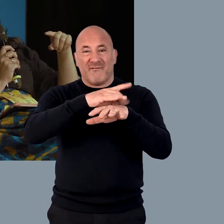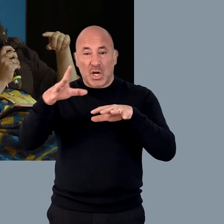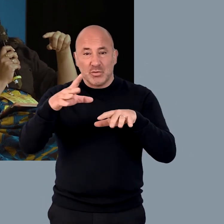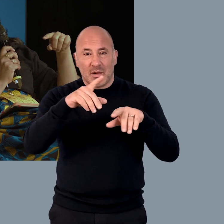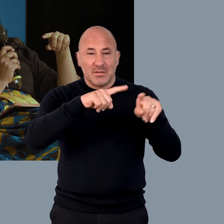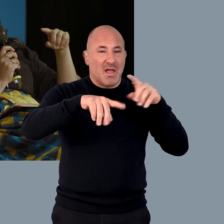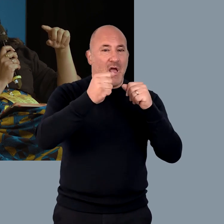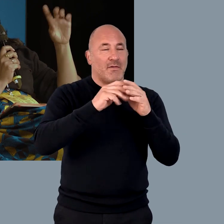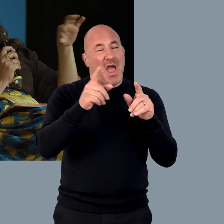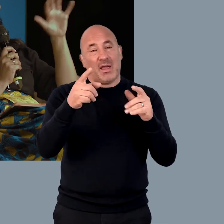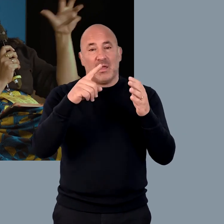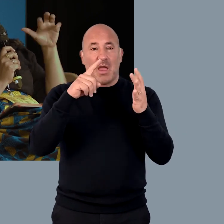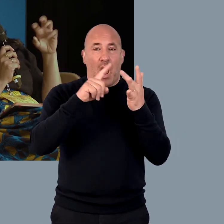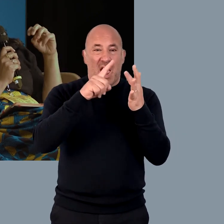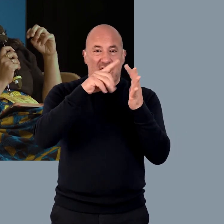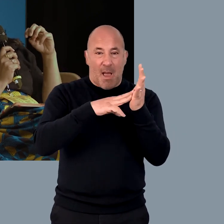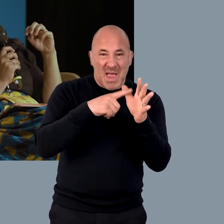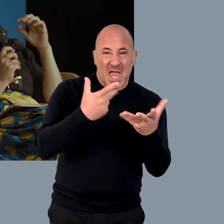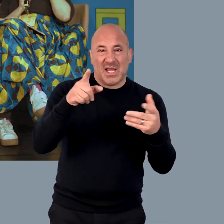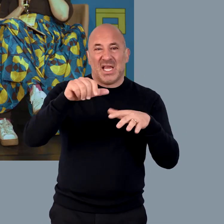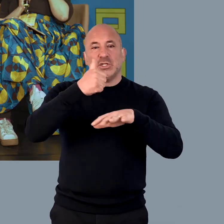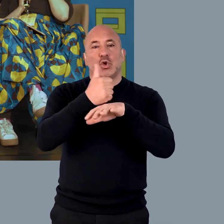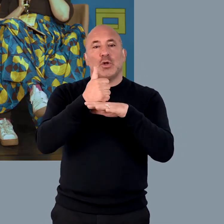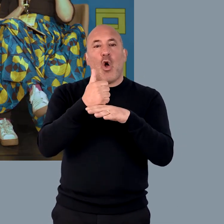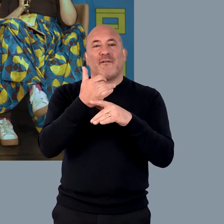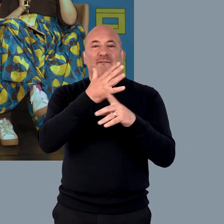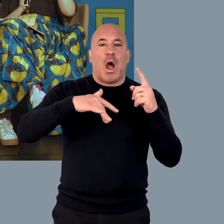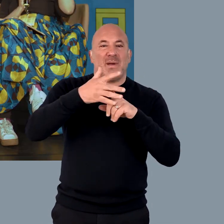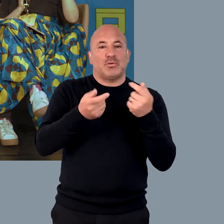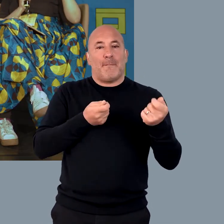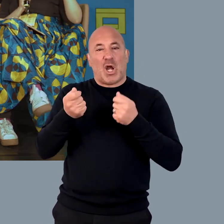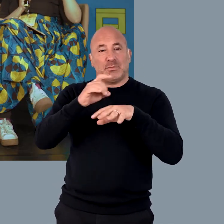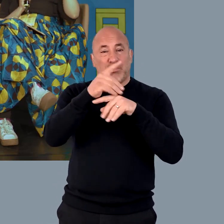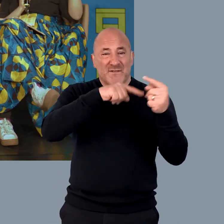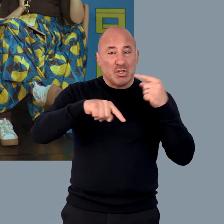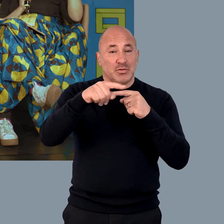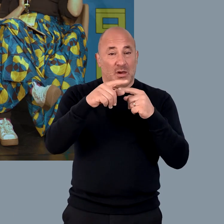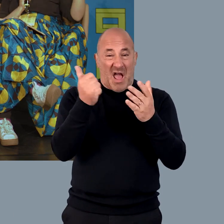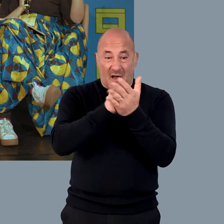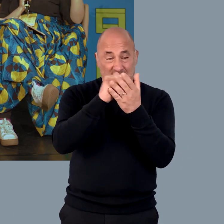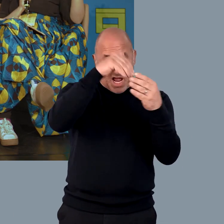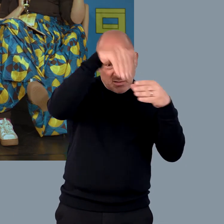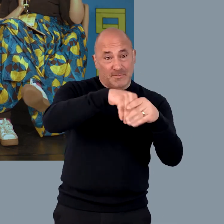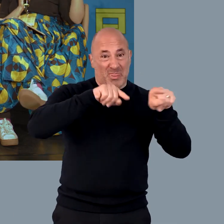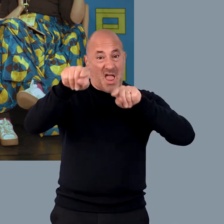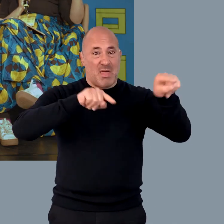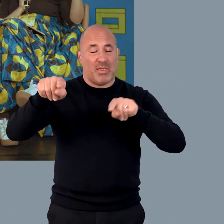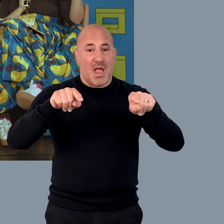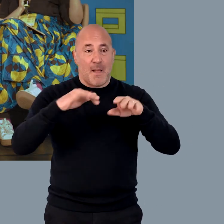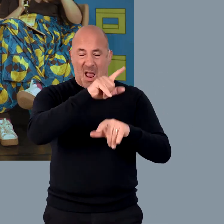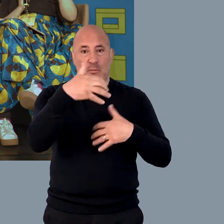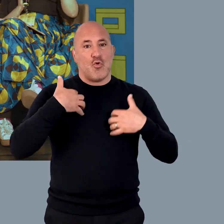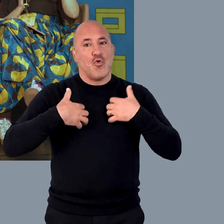think to try and get those sustainability professionals. So there are like organisations like IEMA, which is the Institute of Environmental